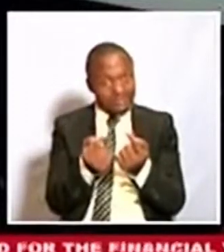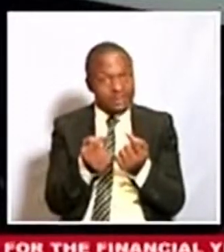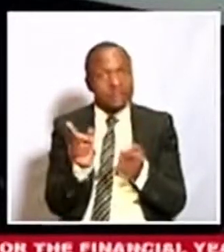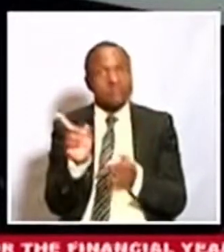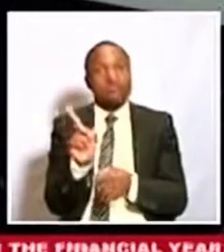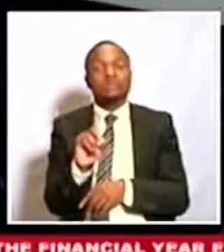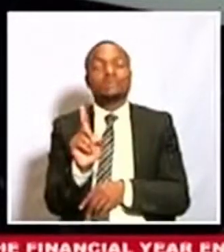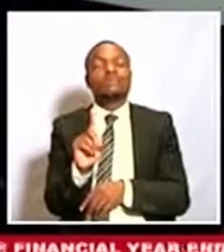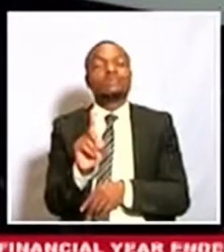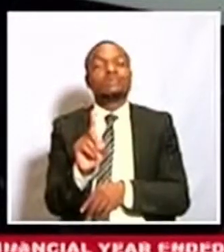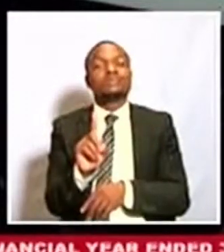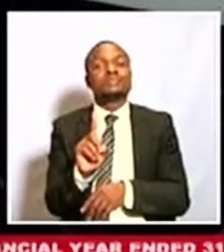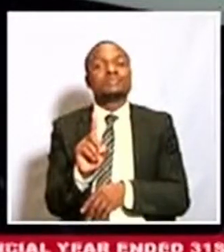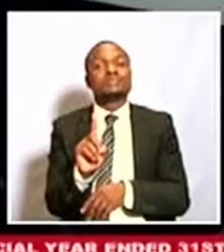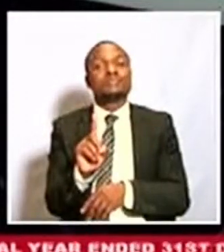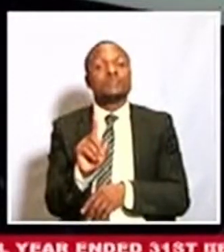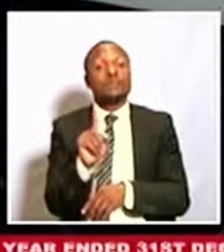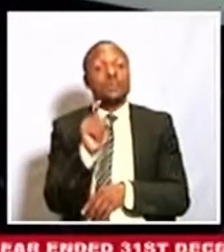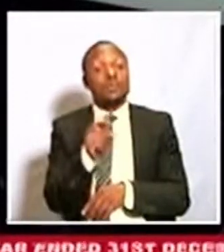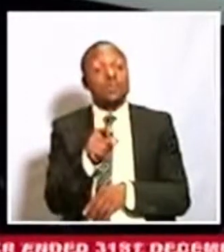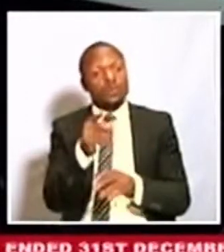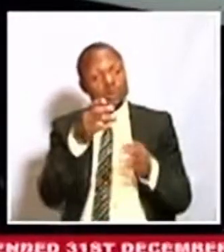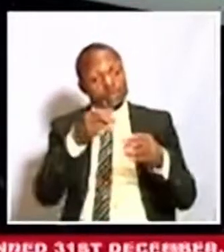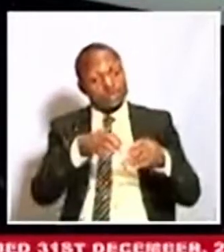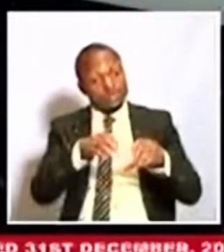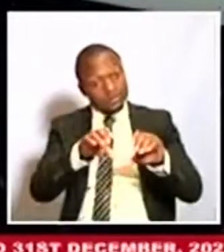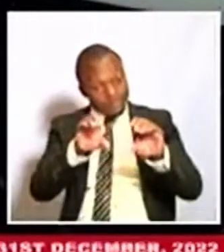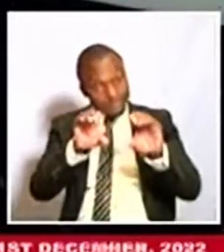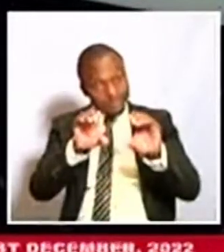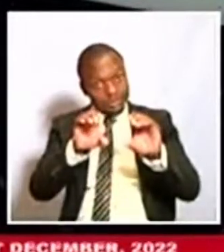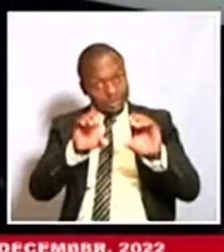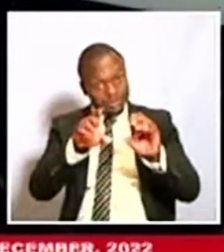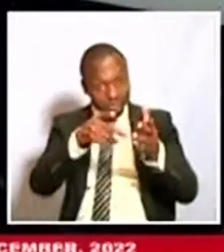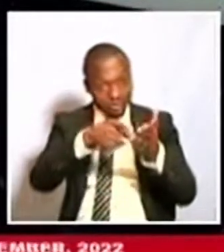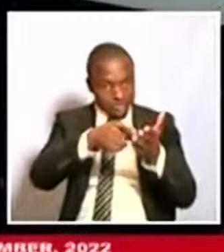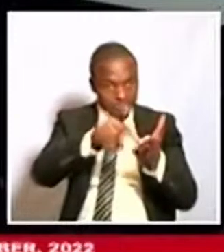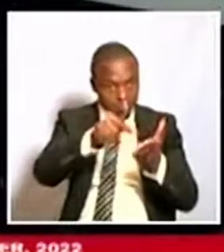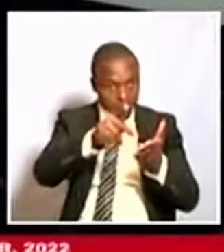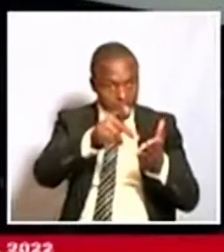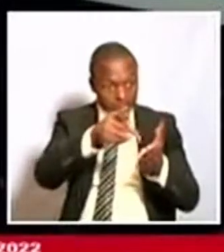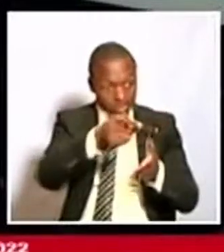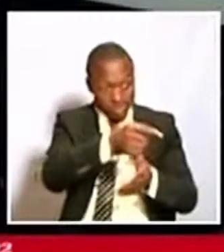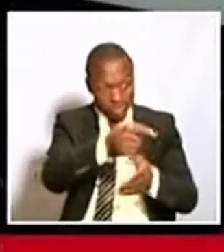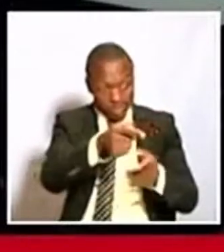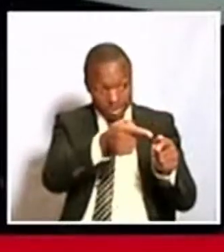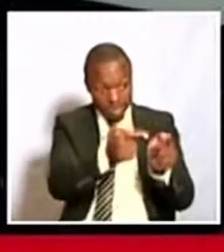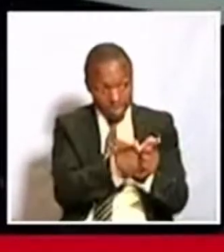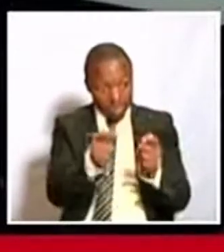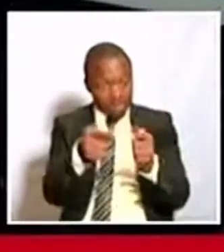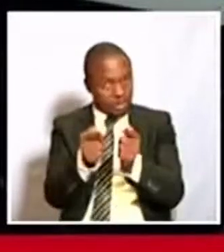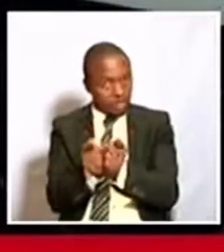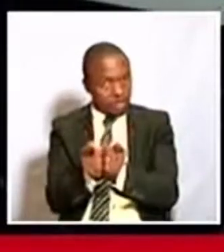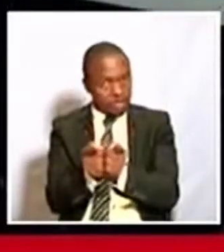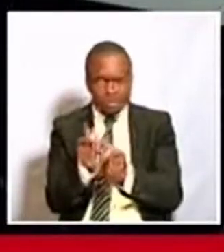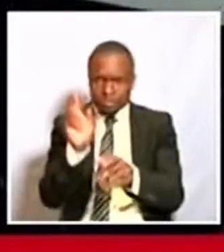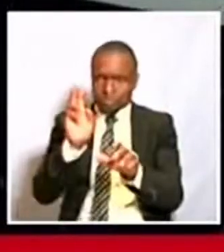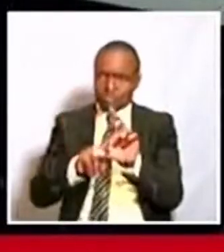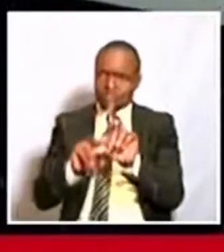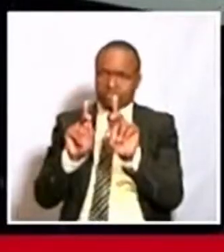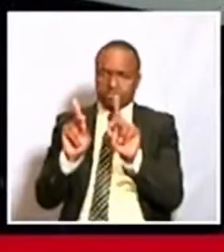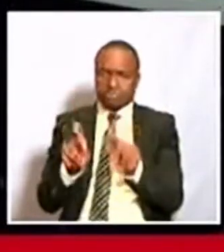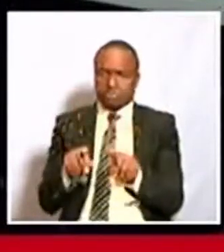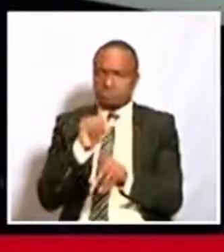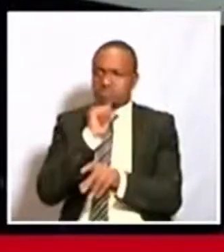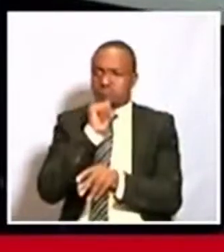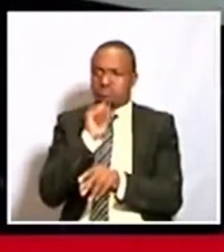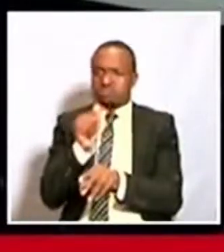where you go ahead to pay for groups that the chairperson could